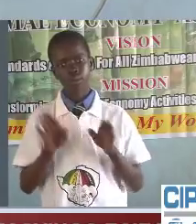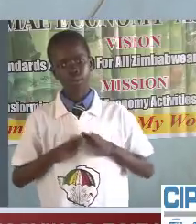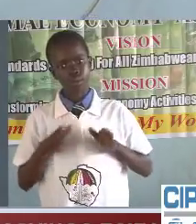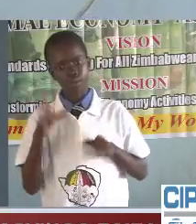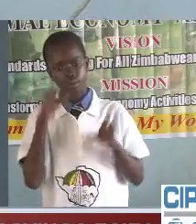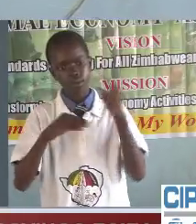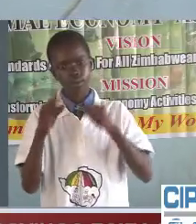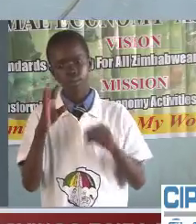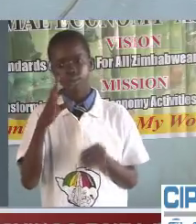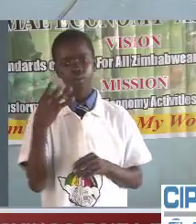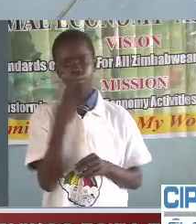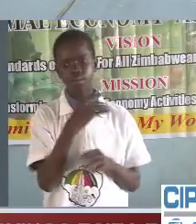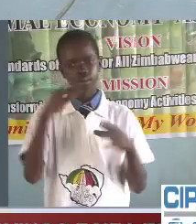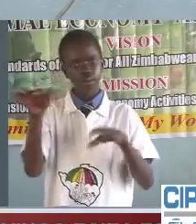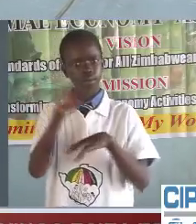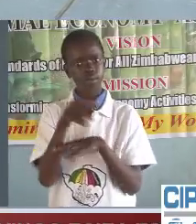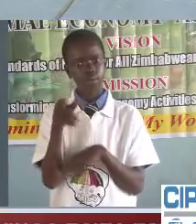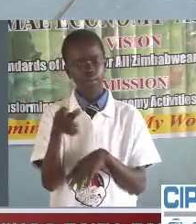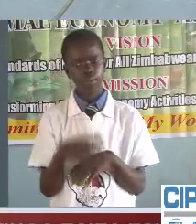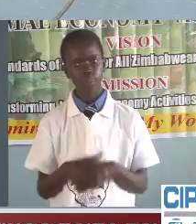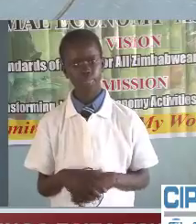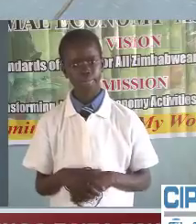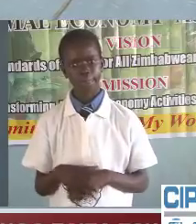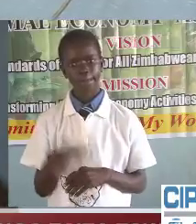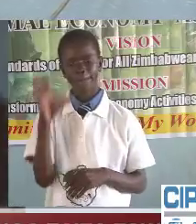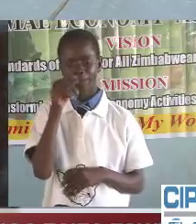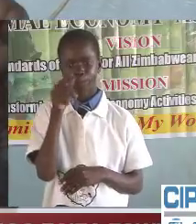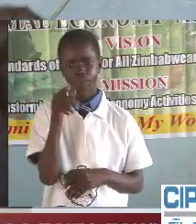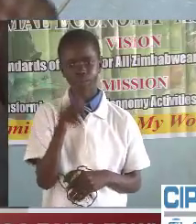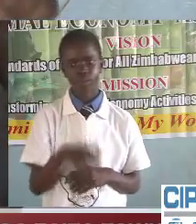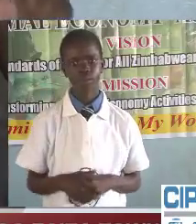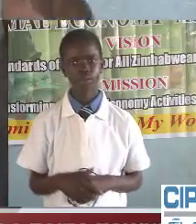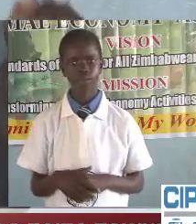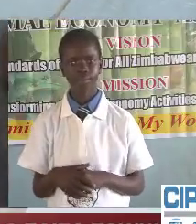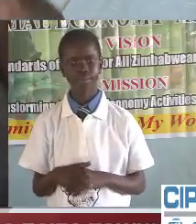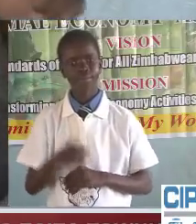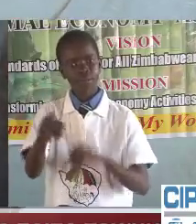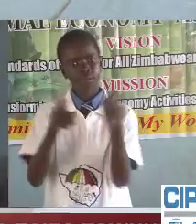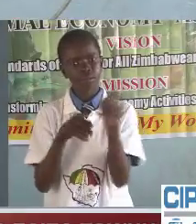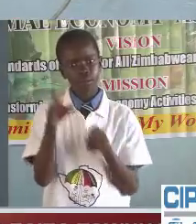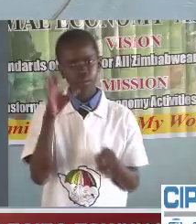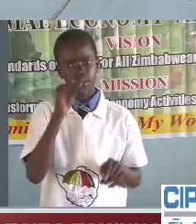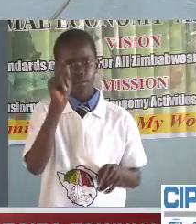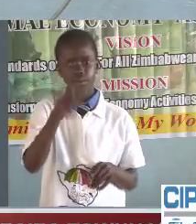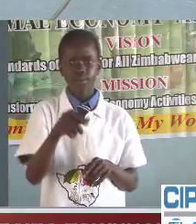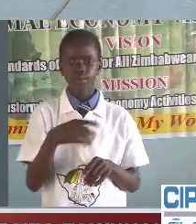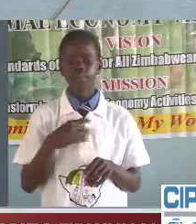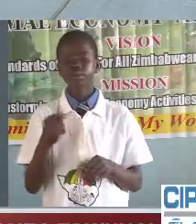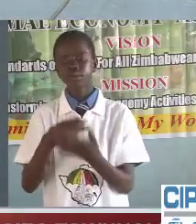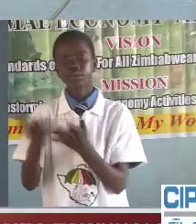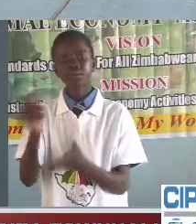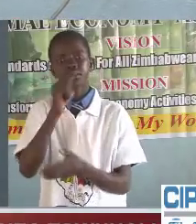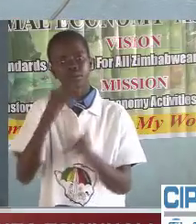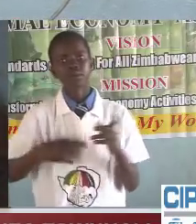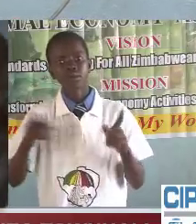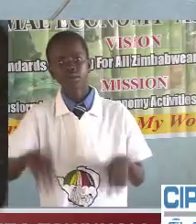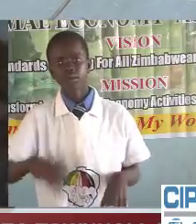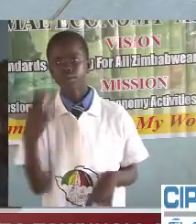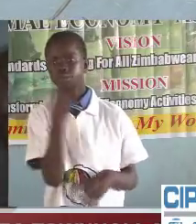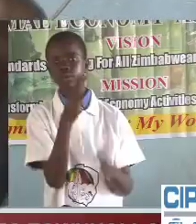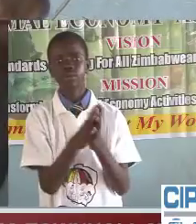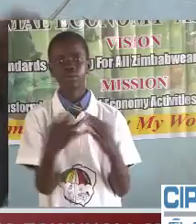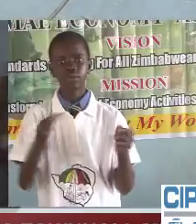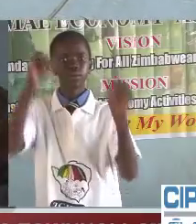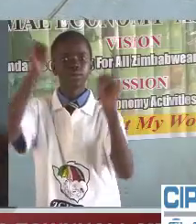my socio-economic rights and it's iwayo are they to be addressed by the councillors. And this is the reason